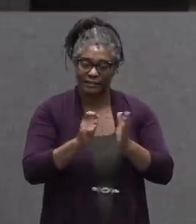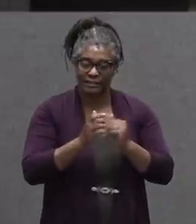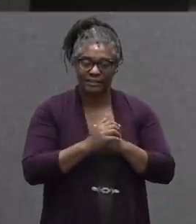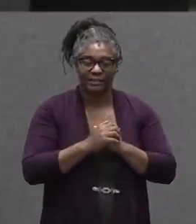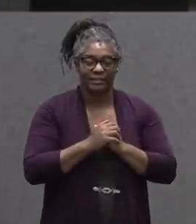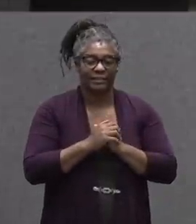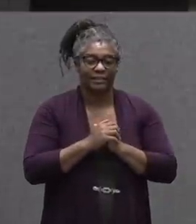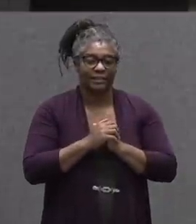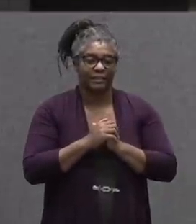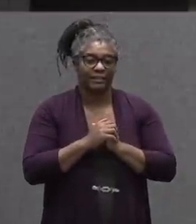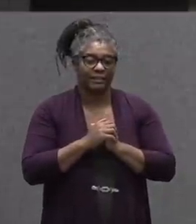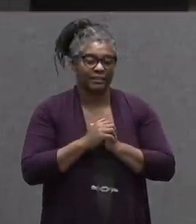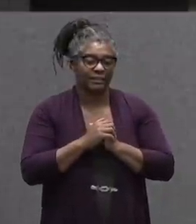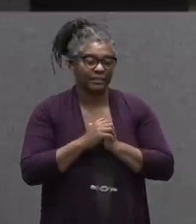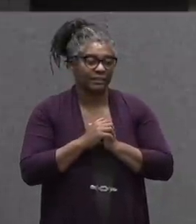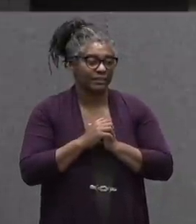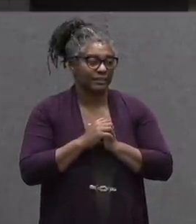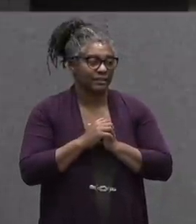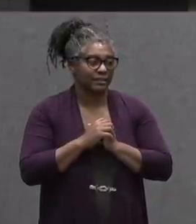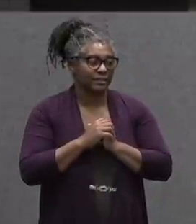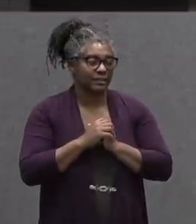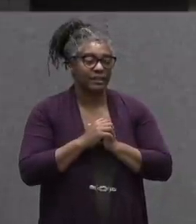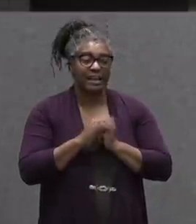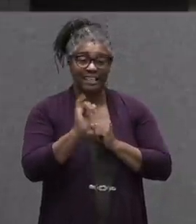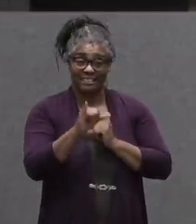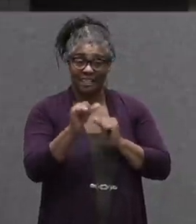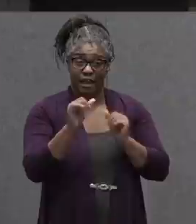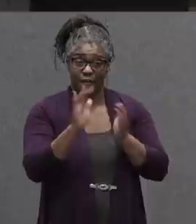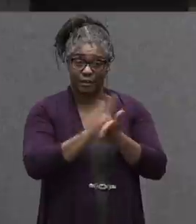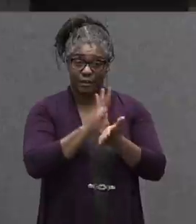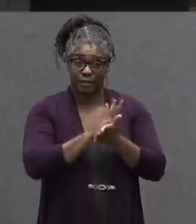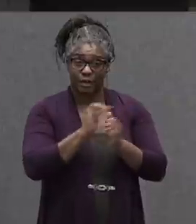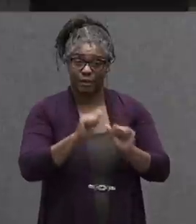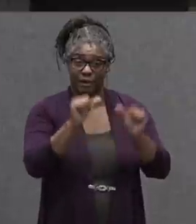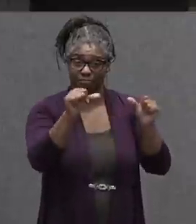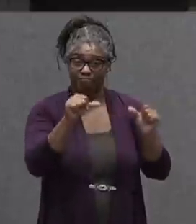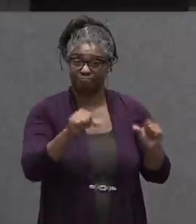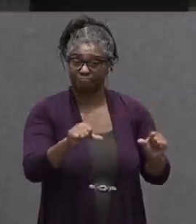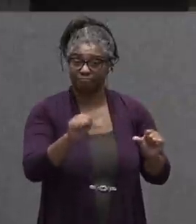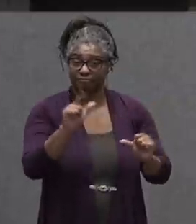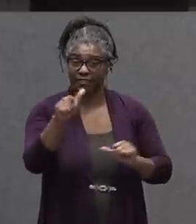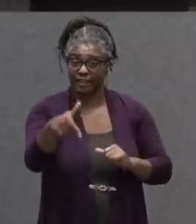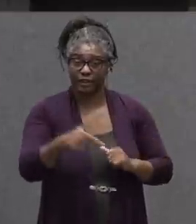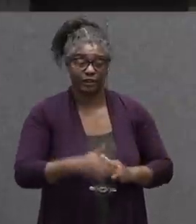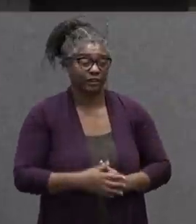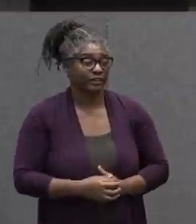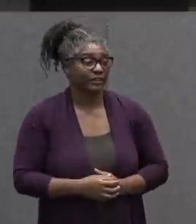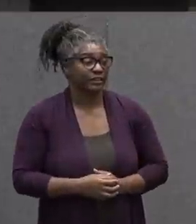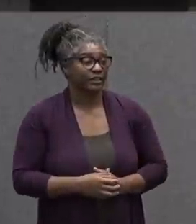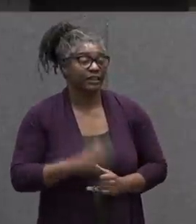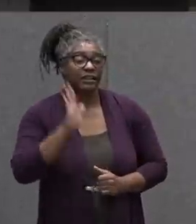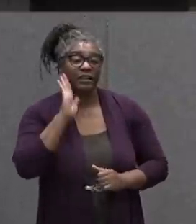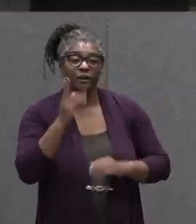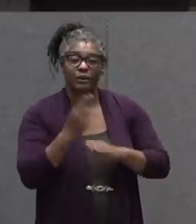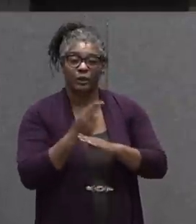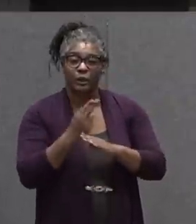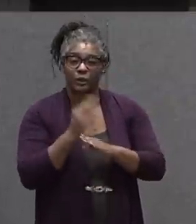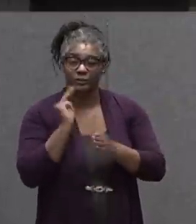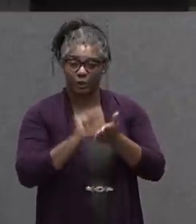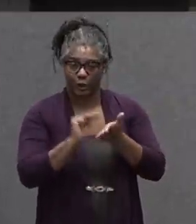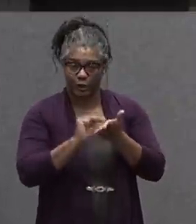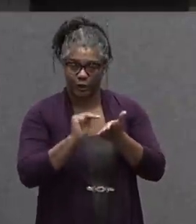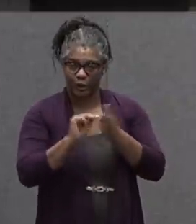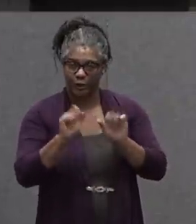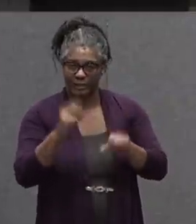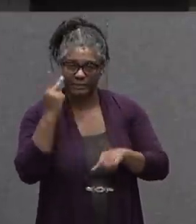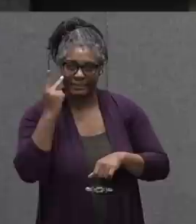house. So when I'm going to do this in marker so you can see. When I practice writing